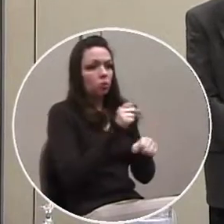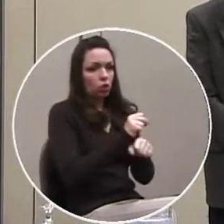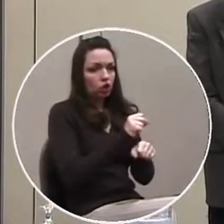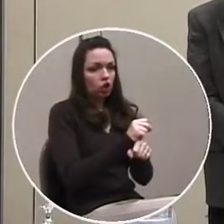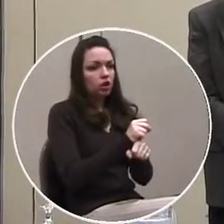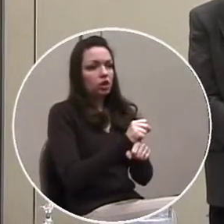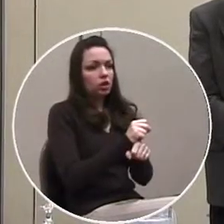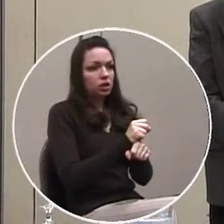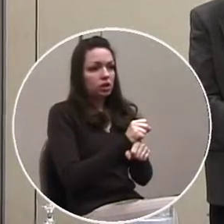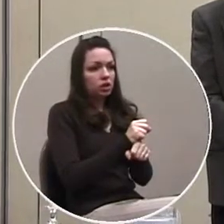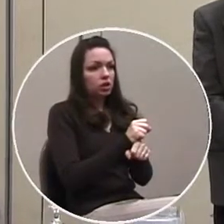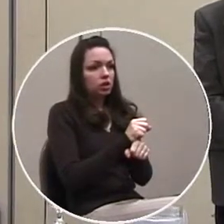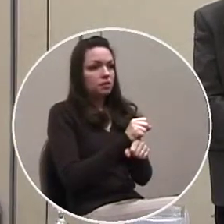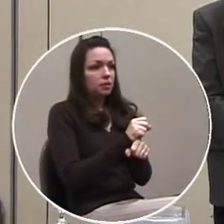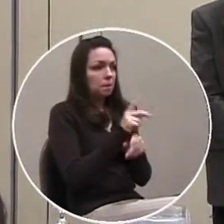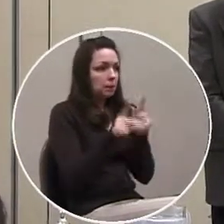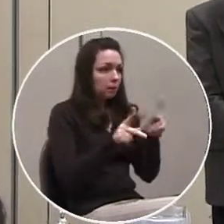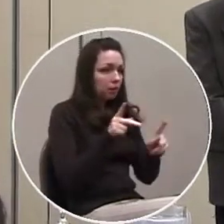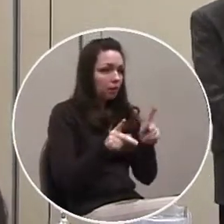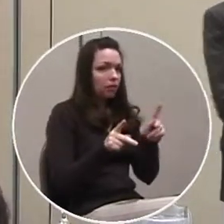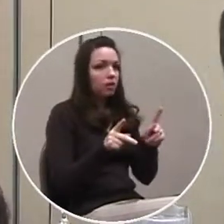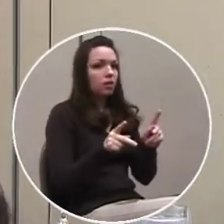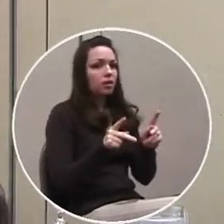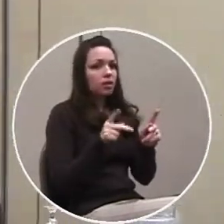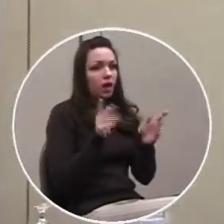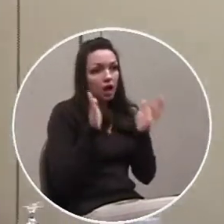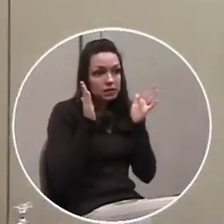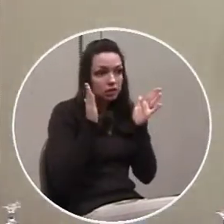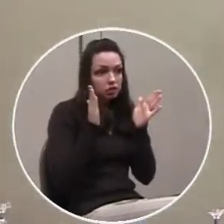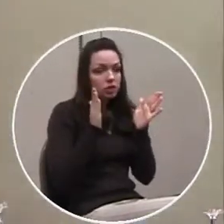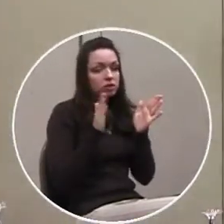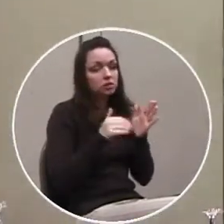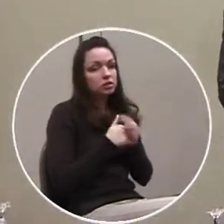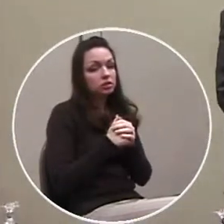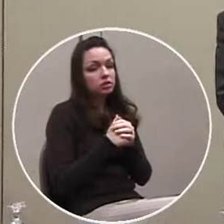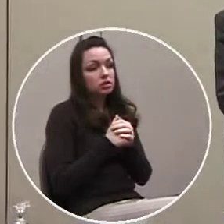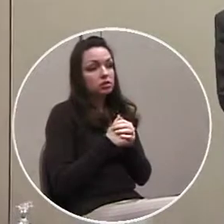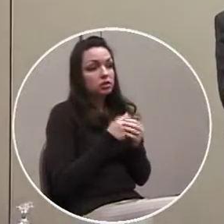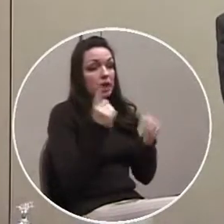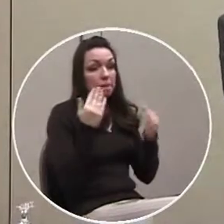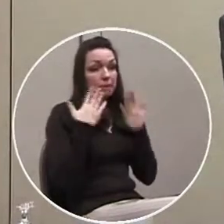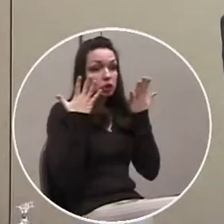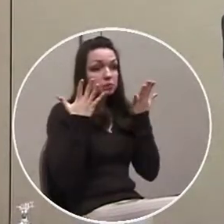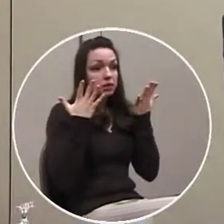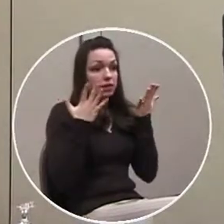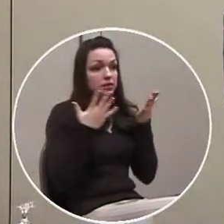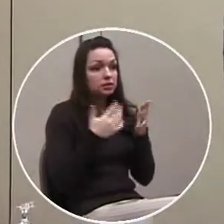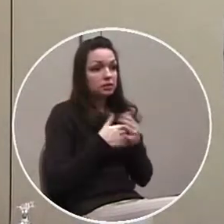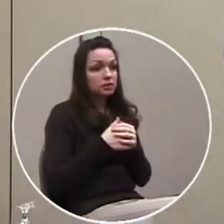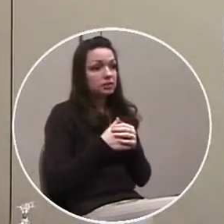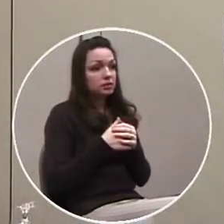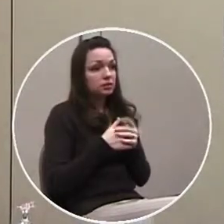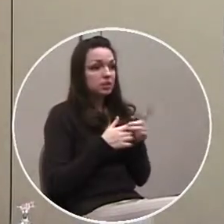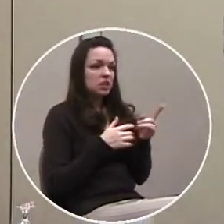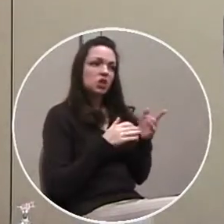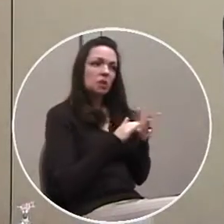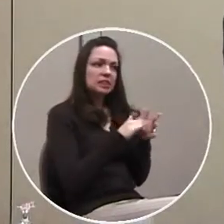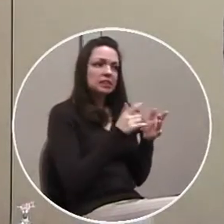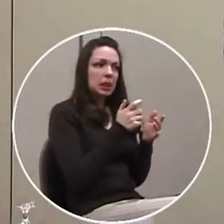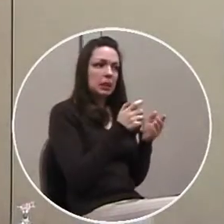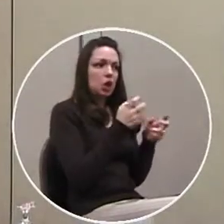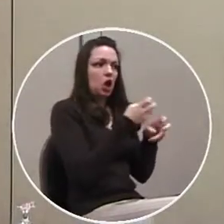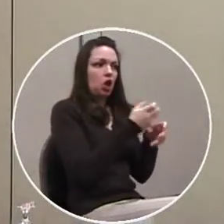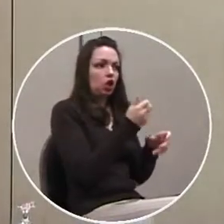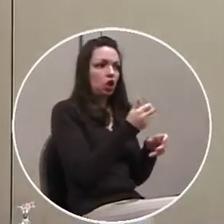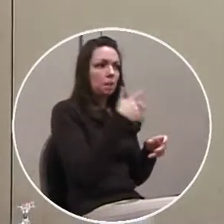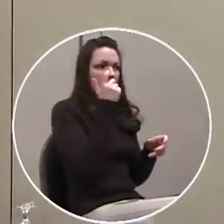Work. People. Attention. There could be, yep. Yeah, absolutely. That's getting harder because that's a hard one